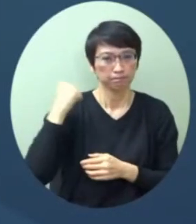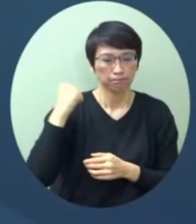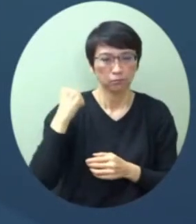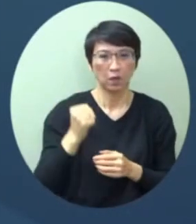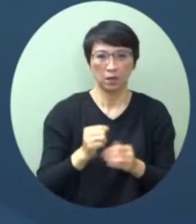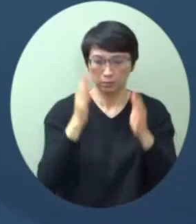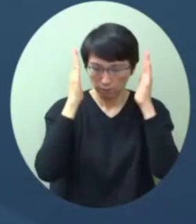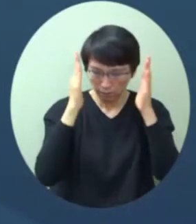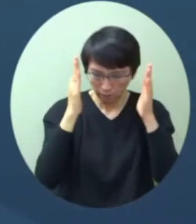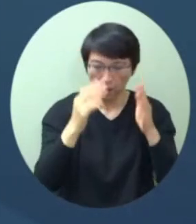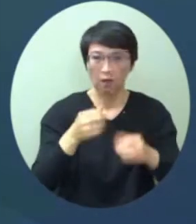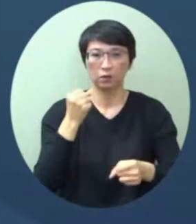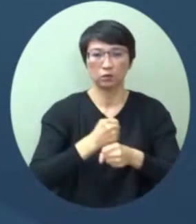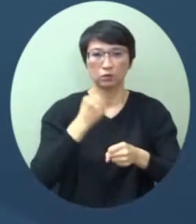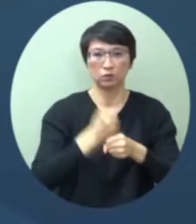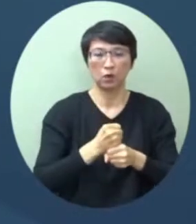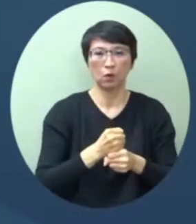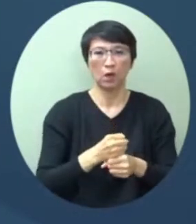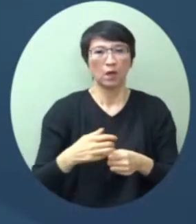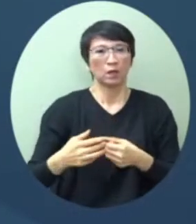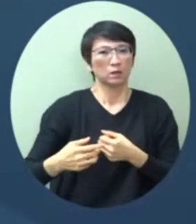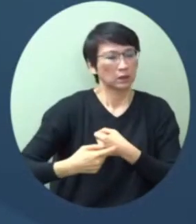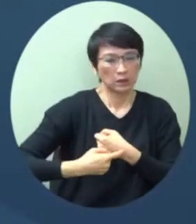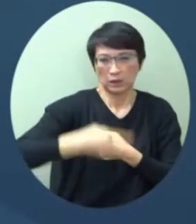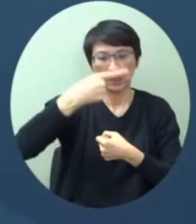juncture, but then we will